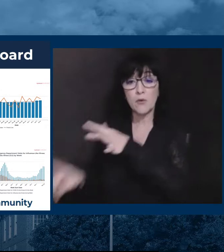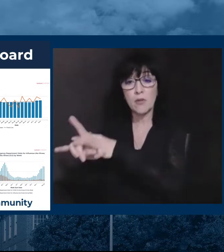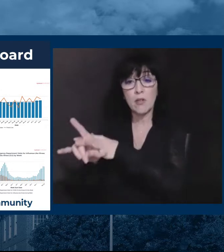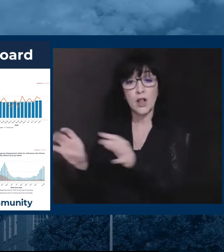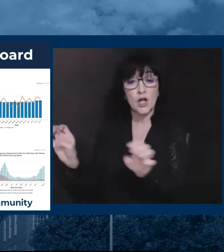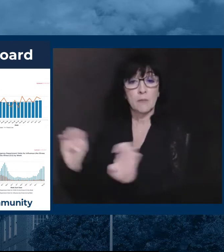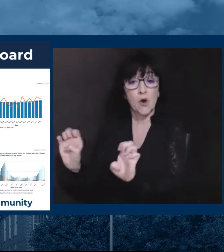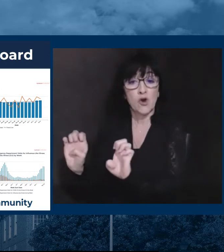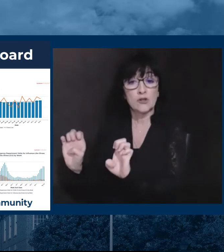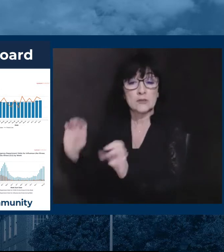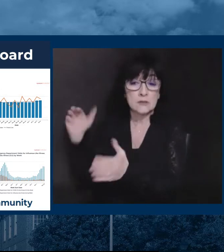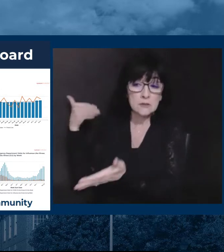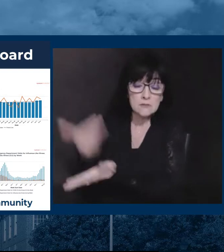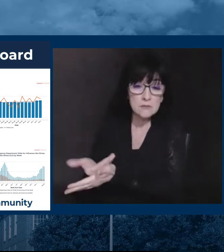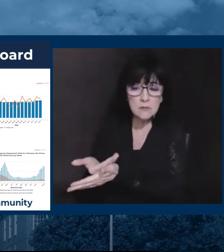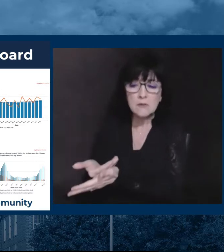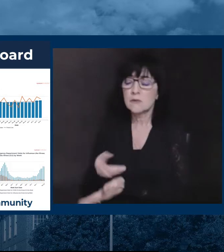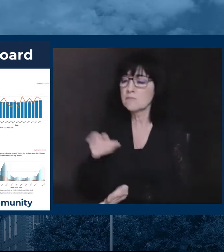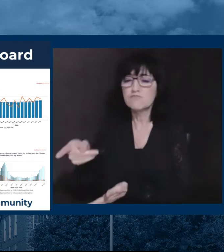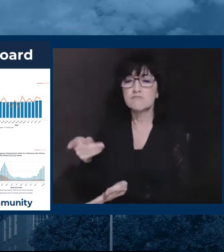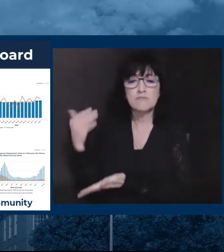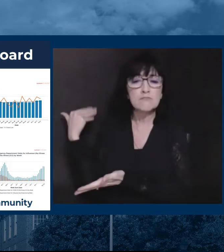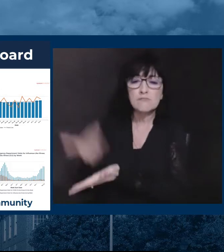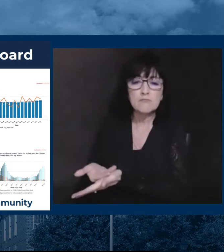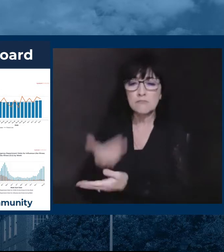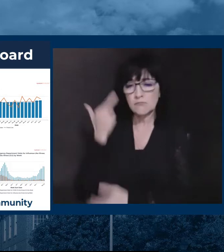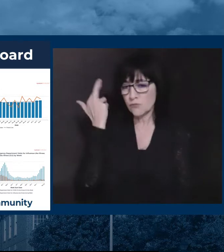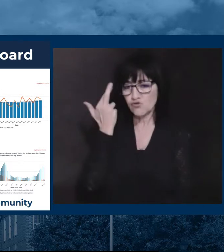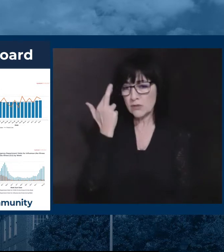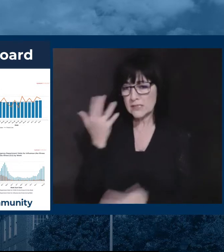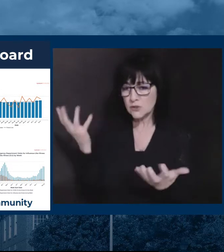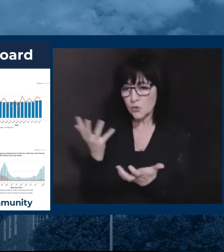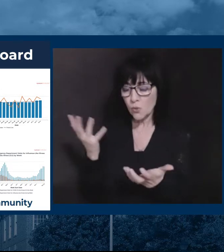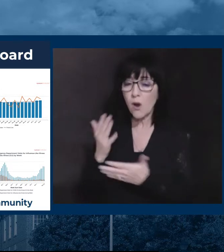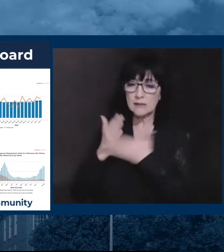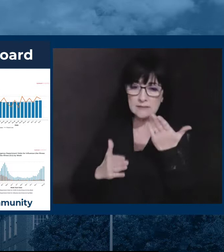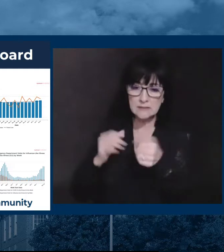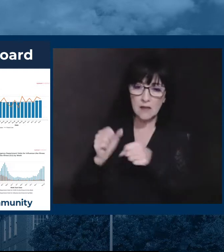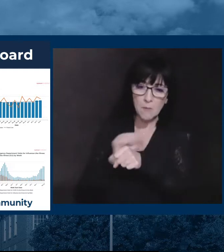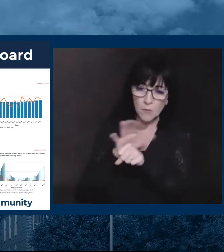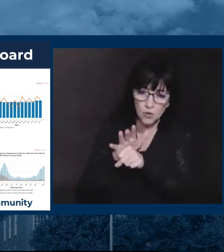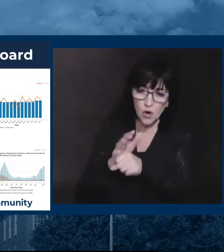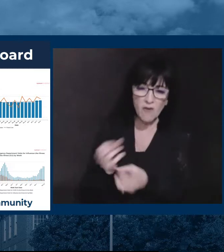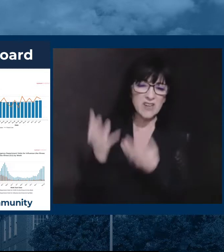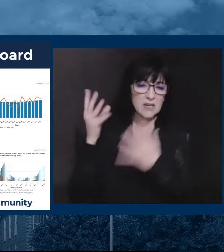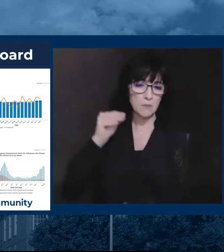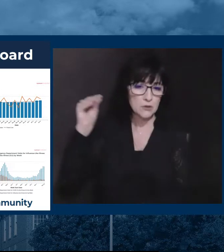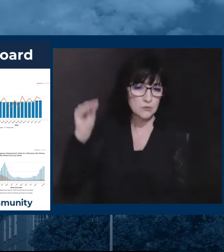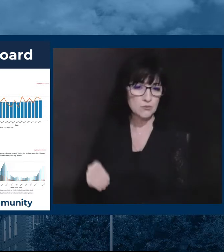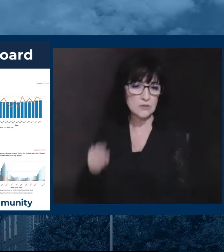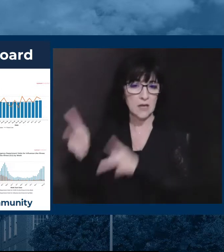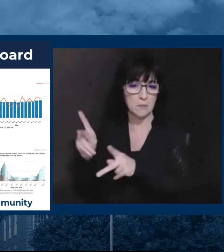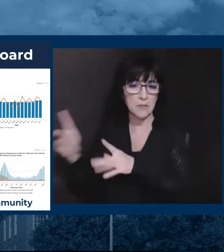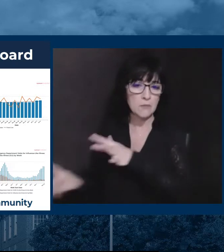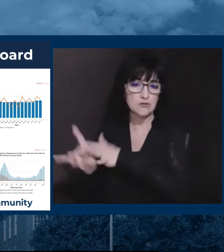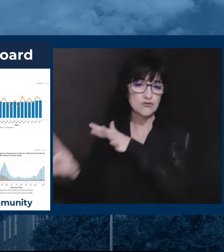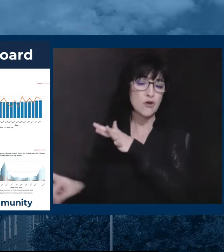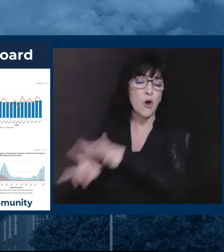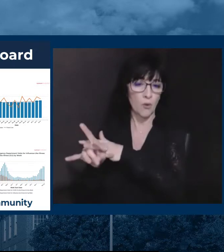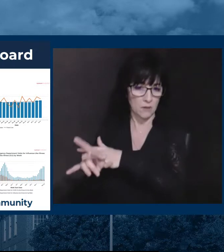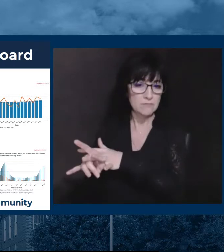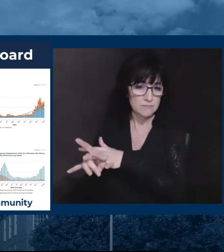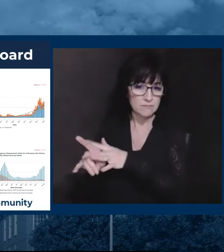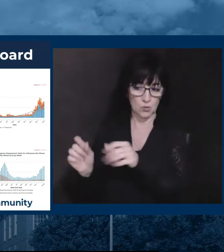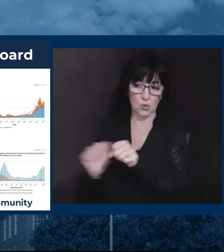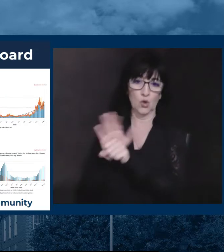spring in March and April, and then this current surge that we're seeing in emergency rooms as well. If you take all the